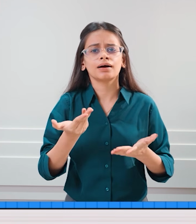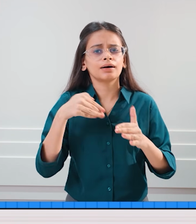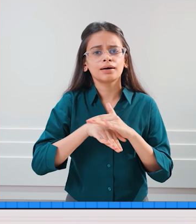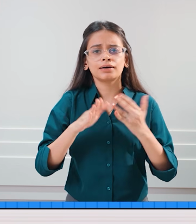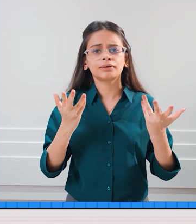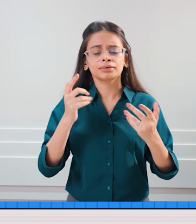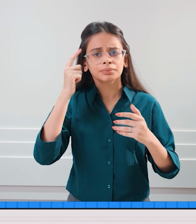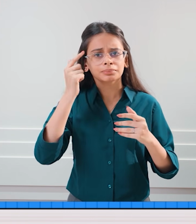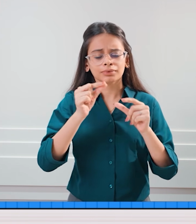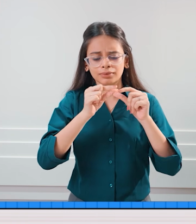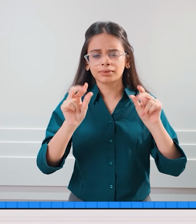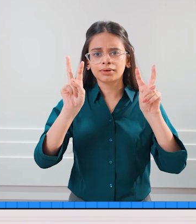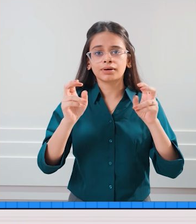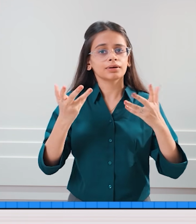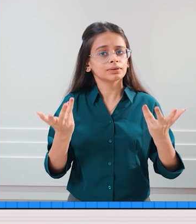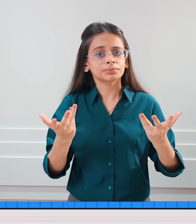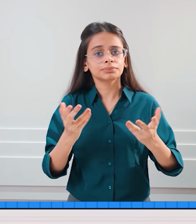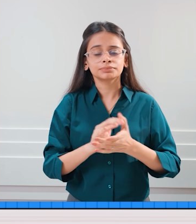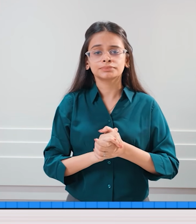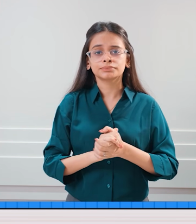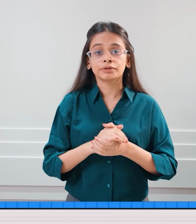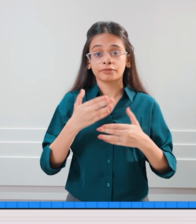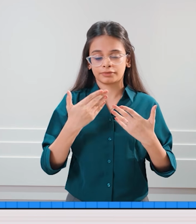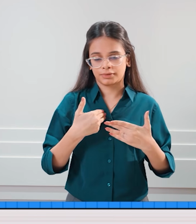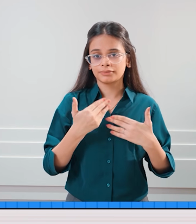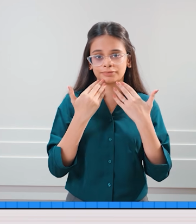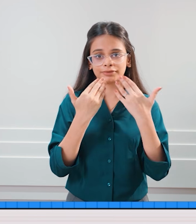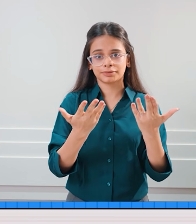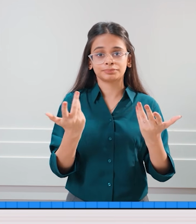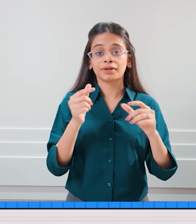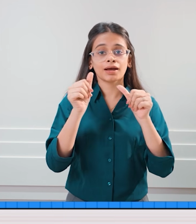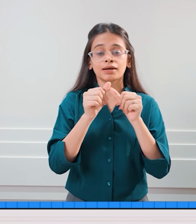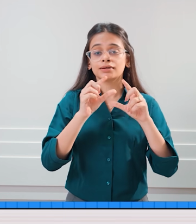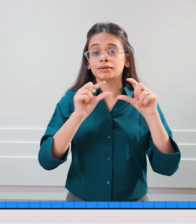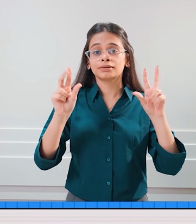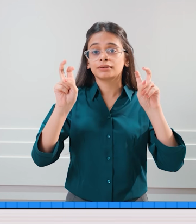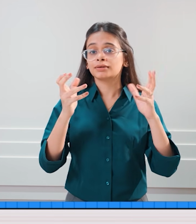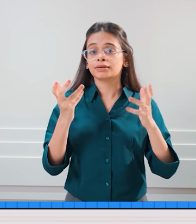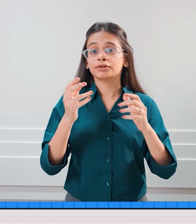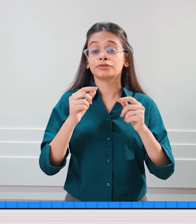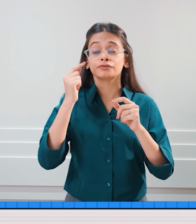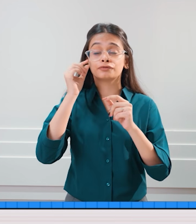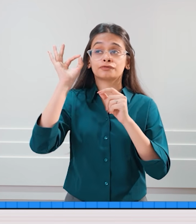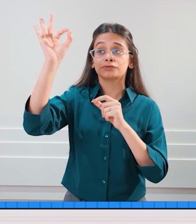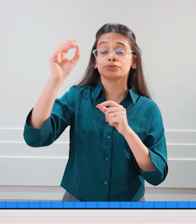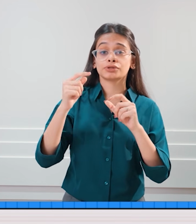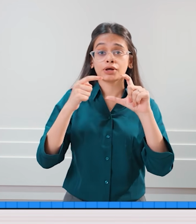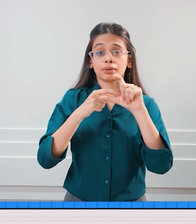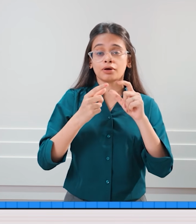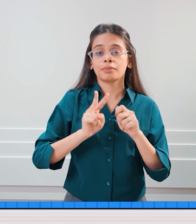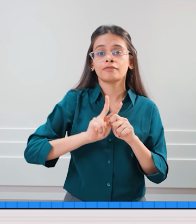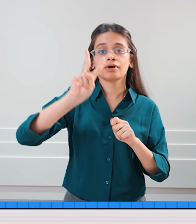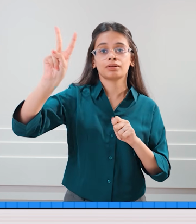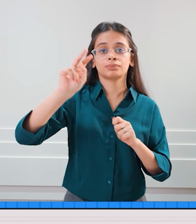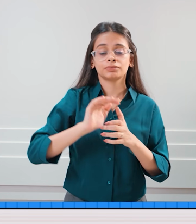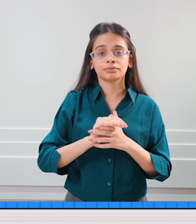and how do you actually define an asset? Well, an asset is something that has a future economic value. For example,